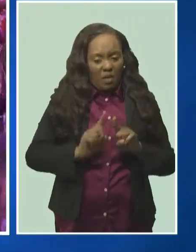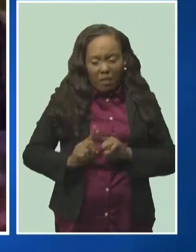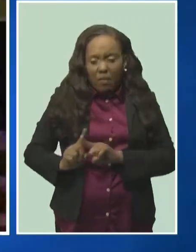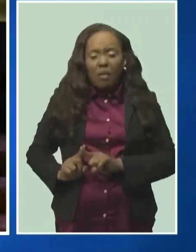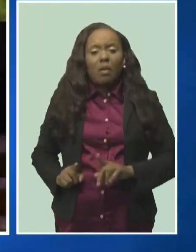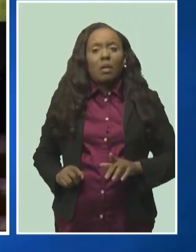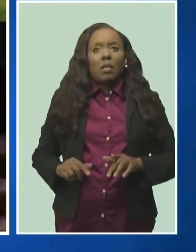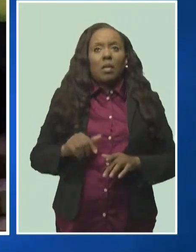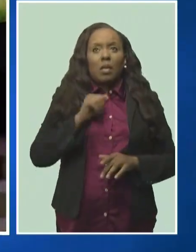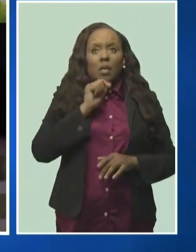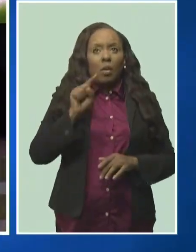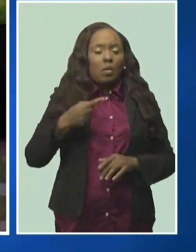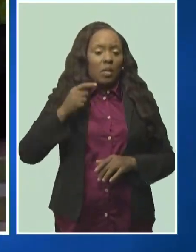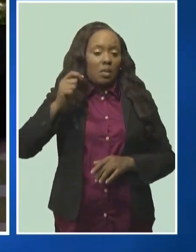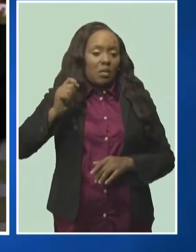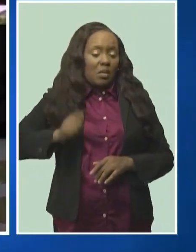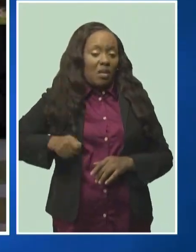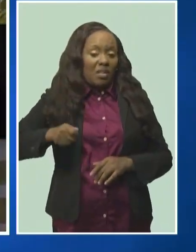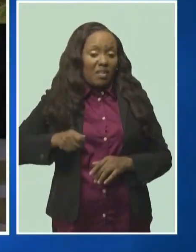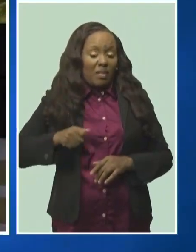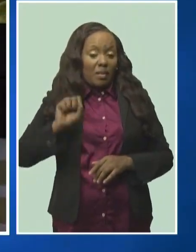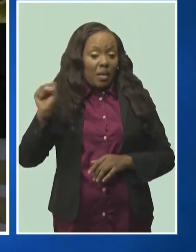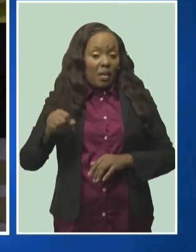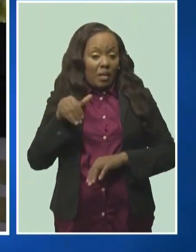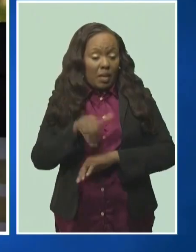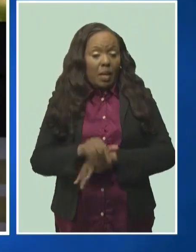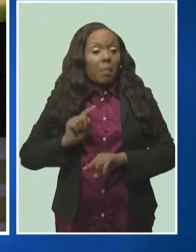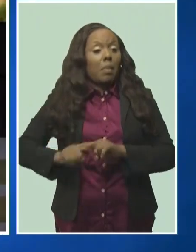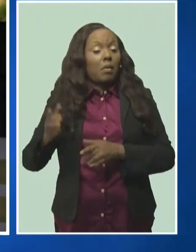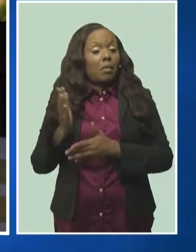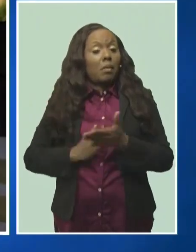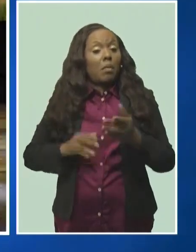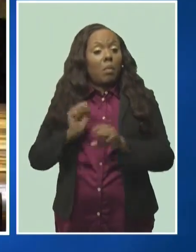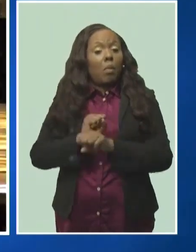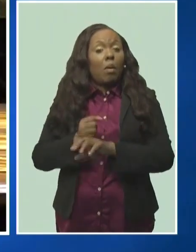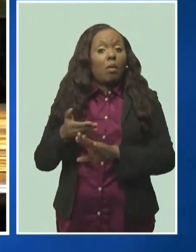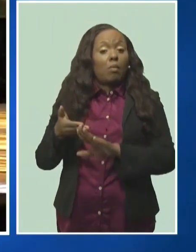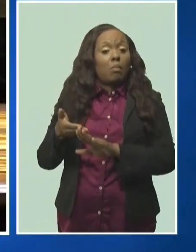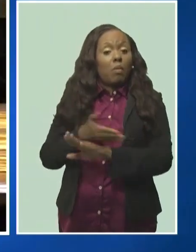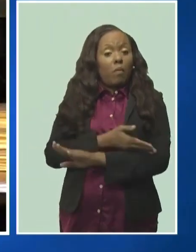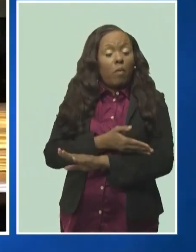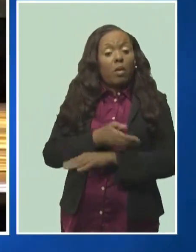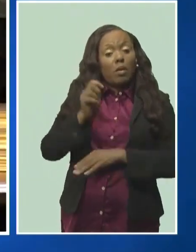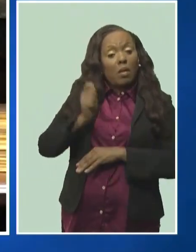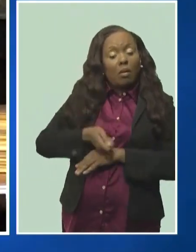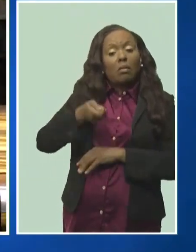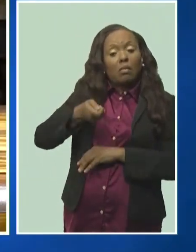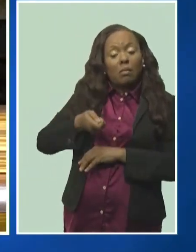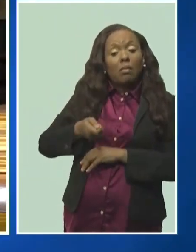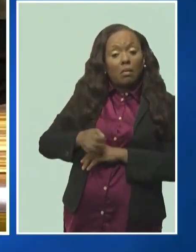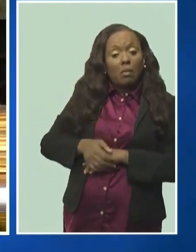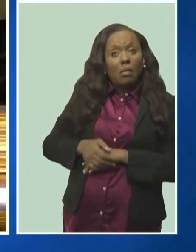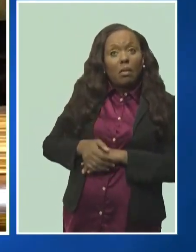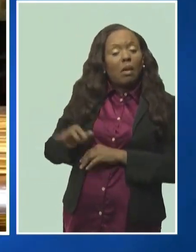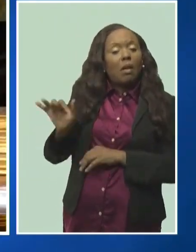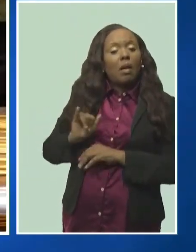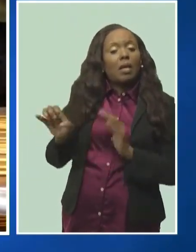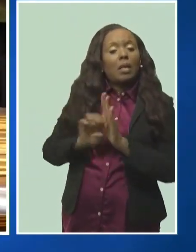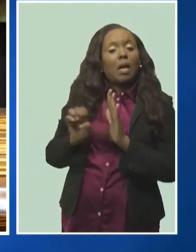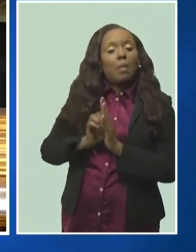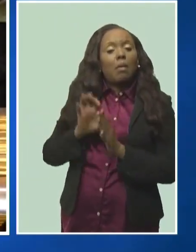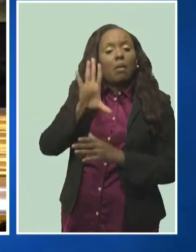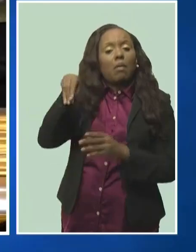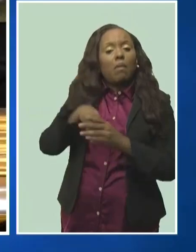on the night. The judging took place prior to this. So the work that they did in the communities, for instance, their participation in community